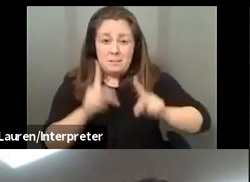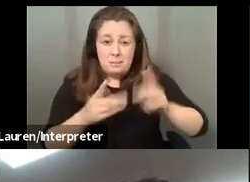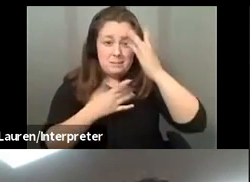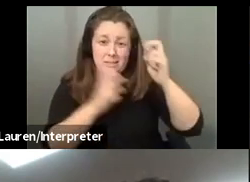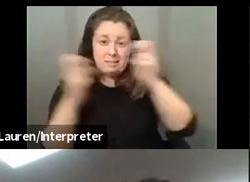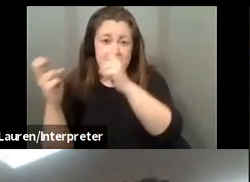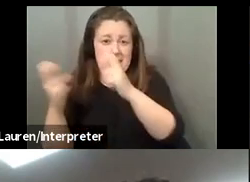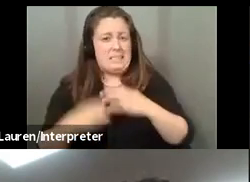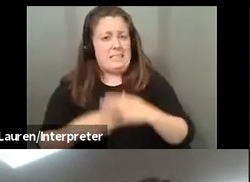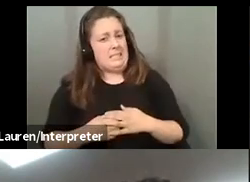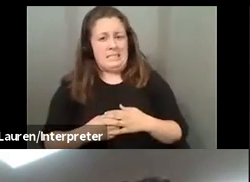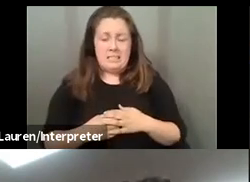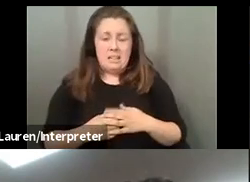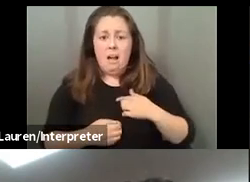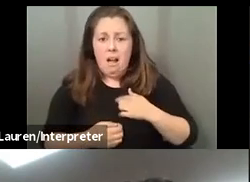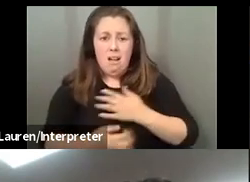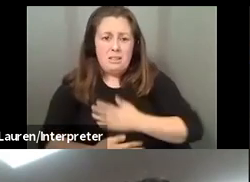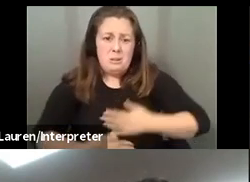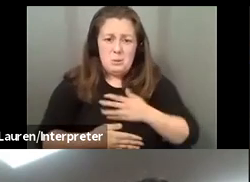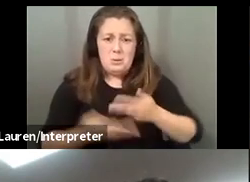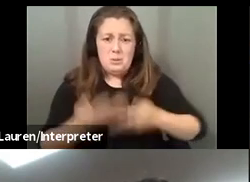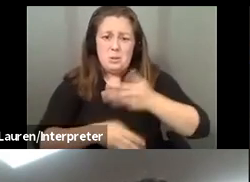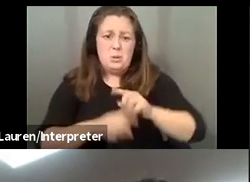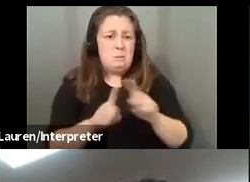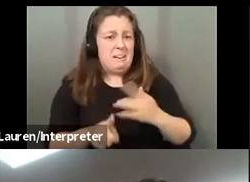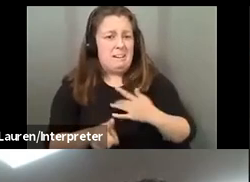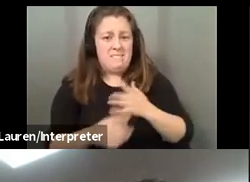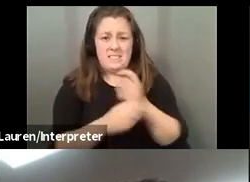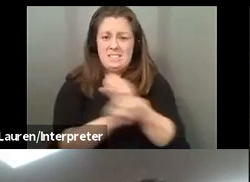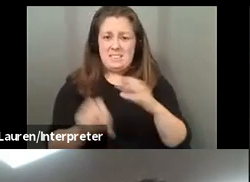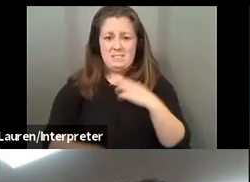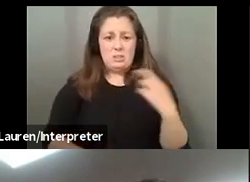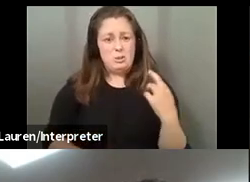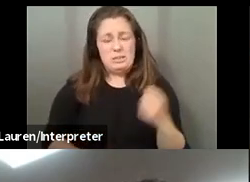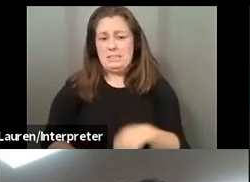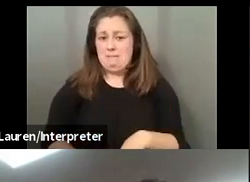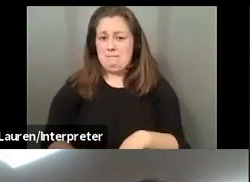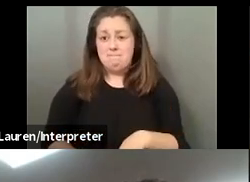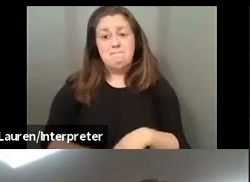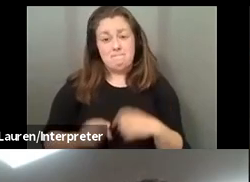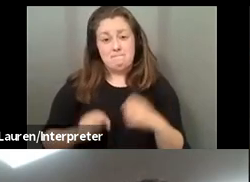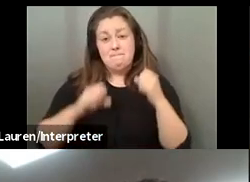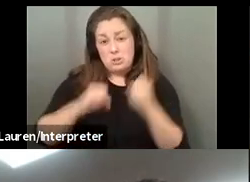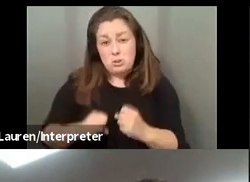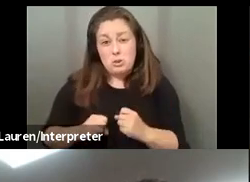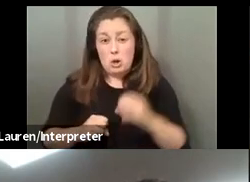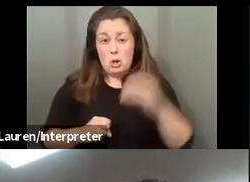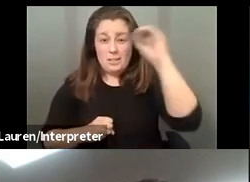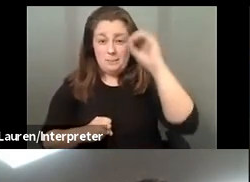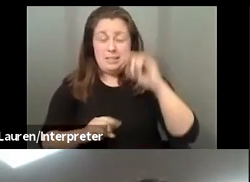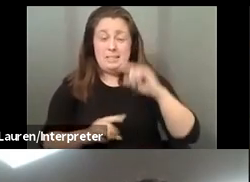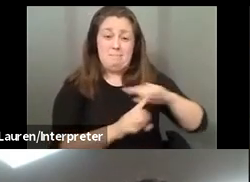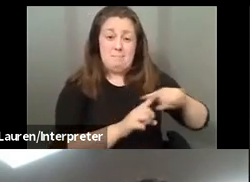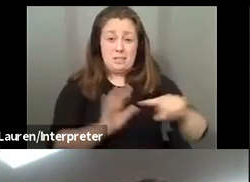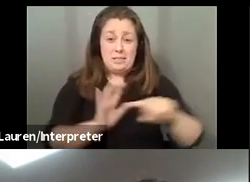enjoy socializing, but I think it is putting people's safety and learning at risk. I think these are pretty strong opinions on both sides of the spectrum,